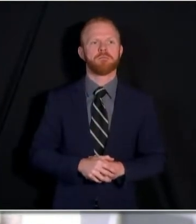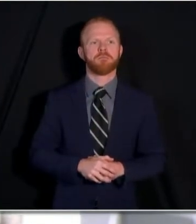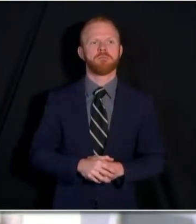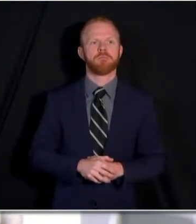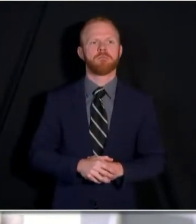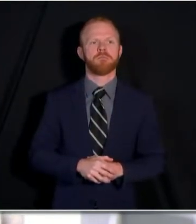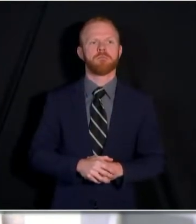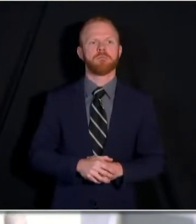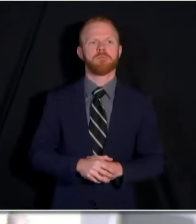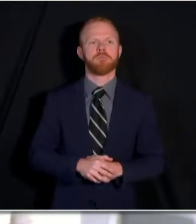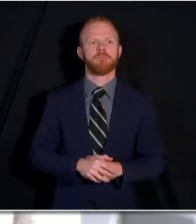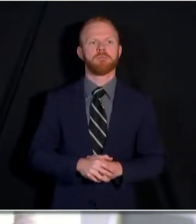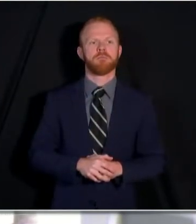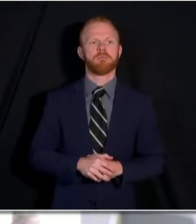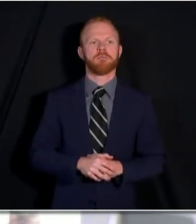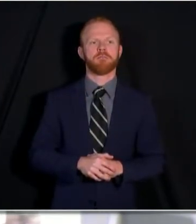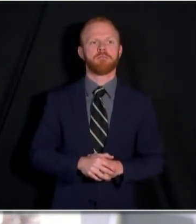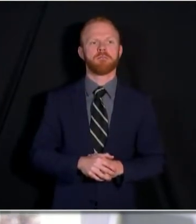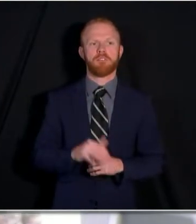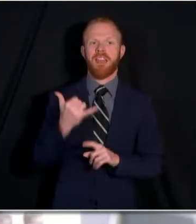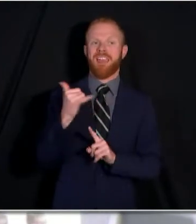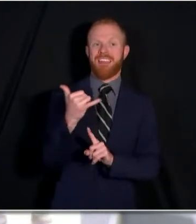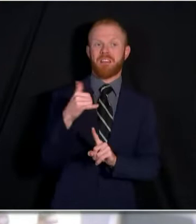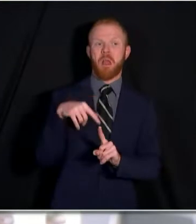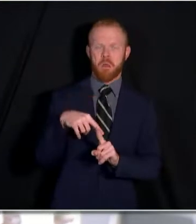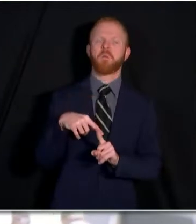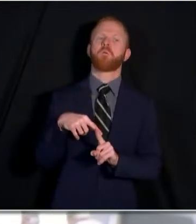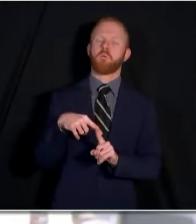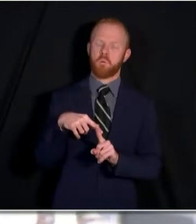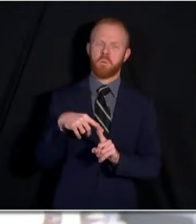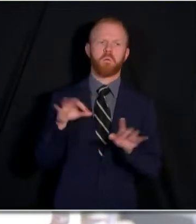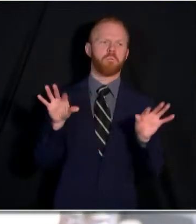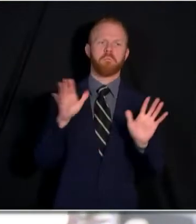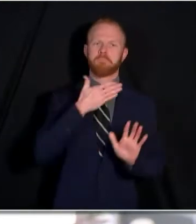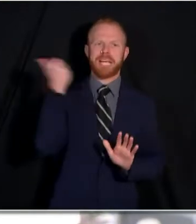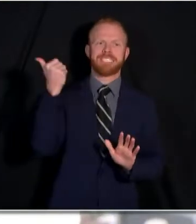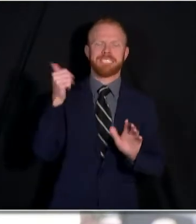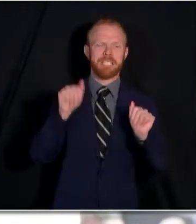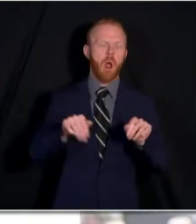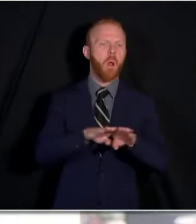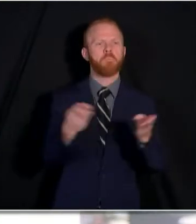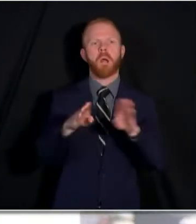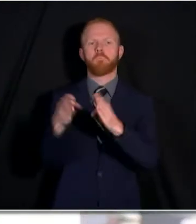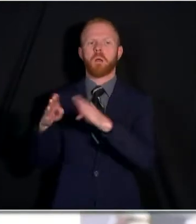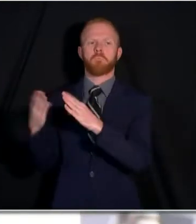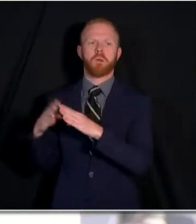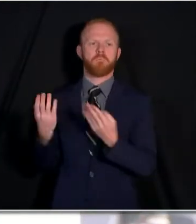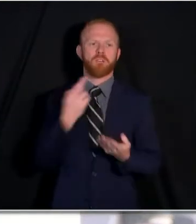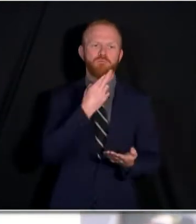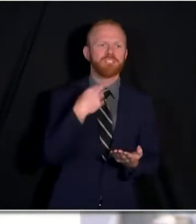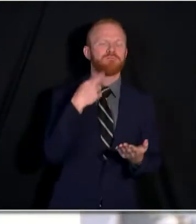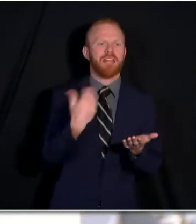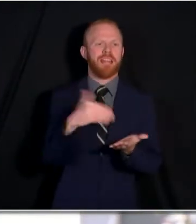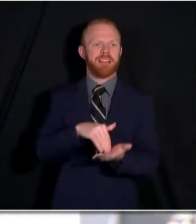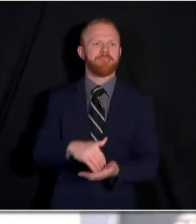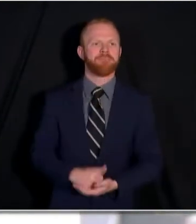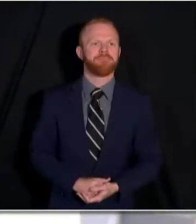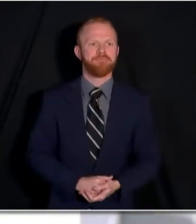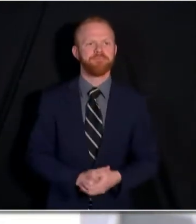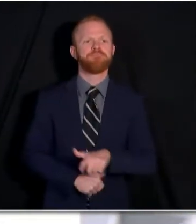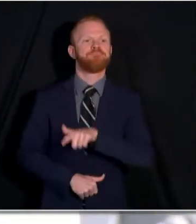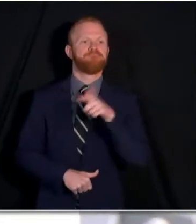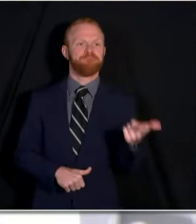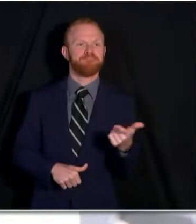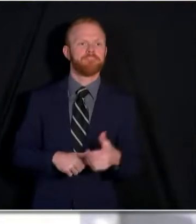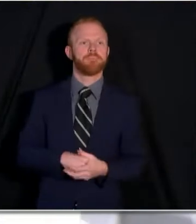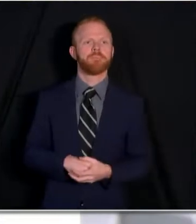ago in our blueprint for a safer reopening. Governor Newsom, Chris Ancarlo with KFI News. A couple of questions about